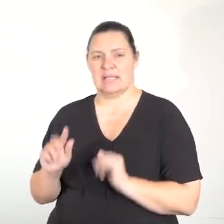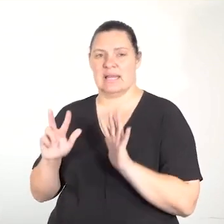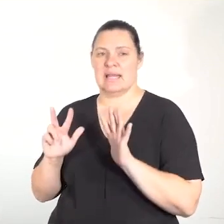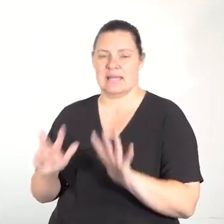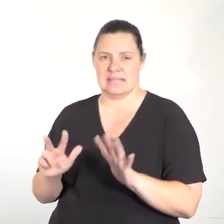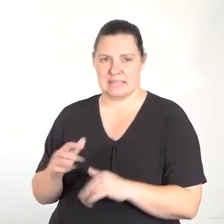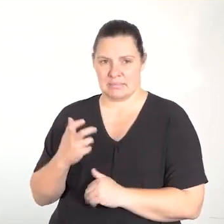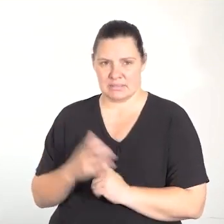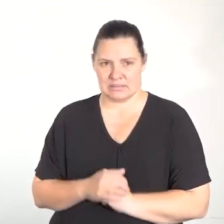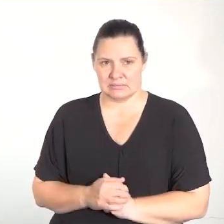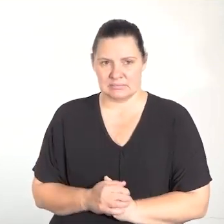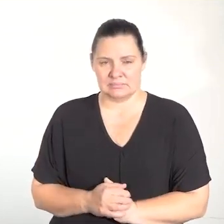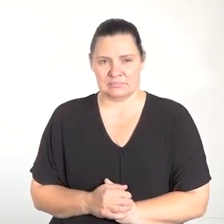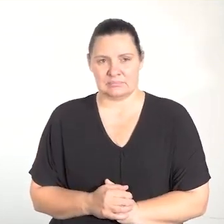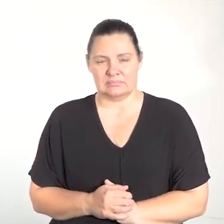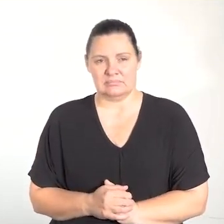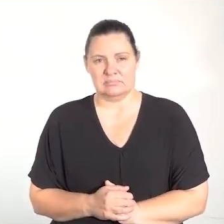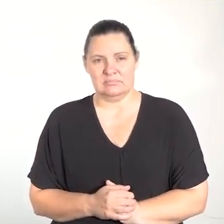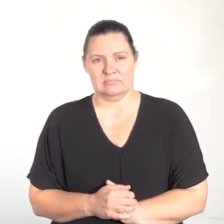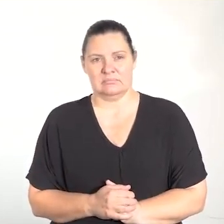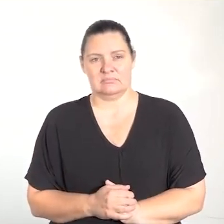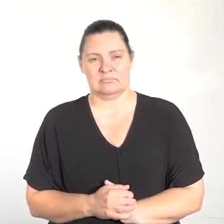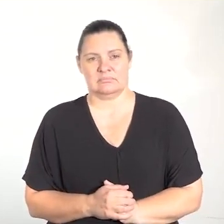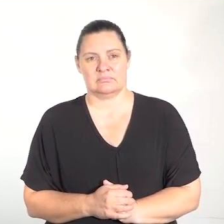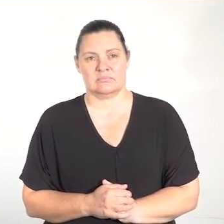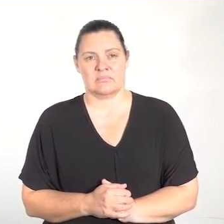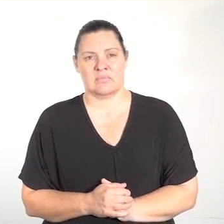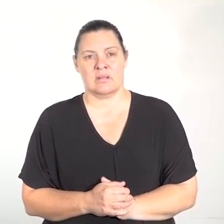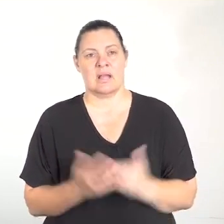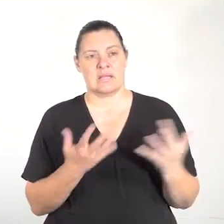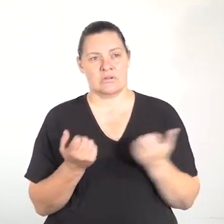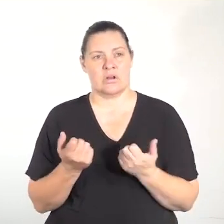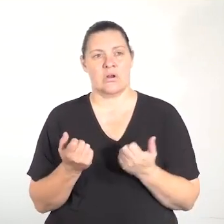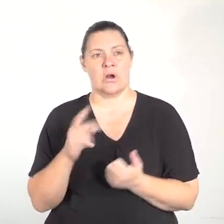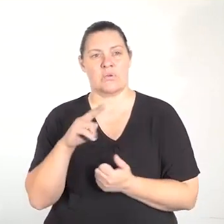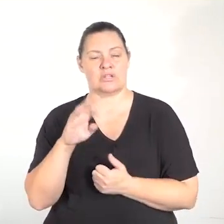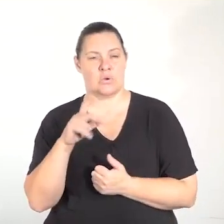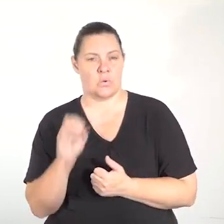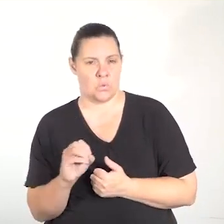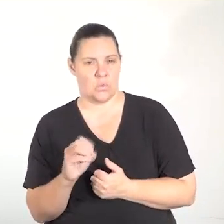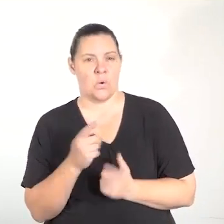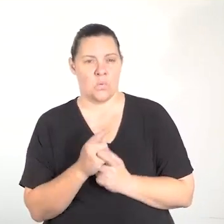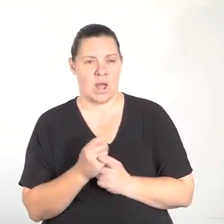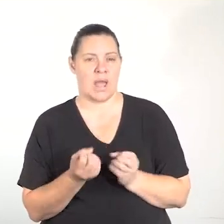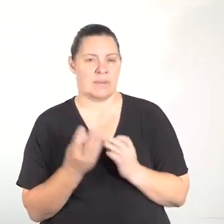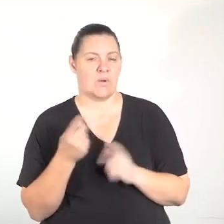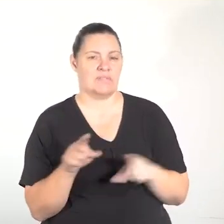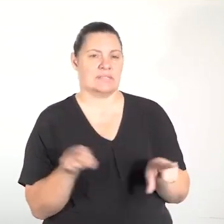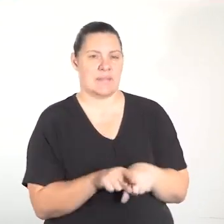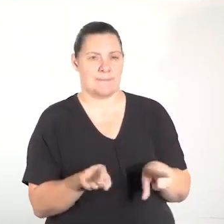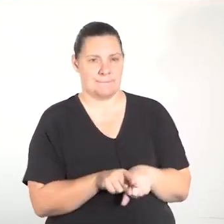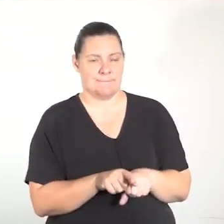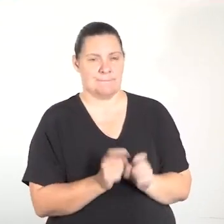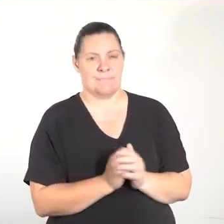per minute and Busi was 8 apples per minute. So now we are calculating ratio because we are dealing